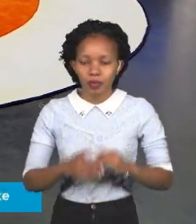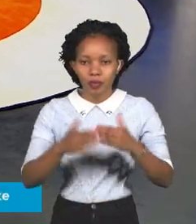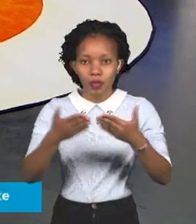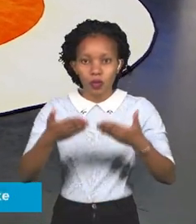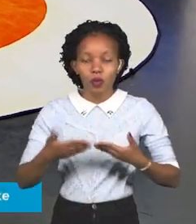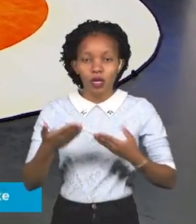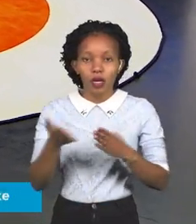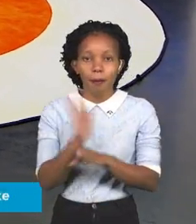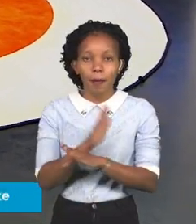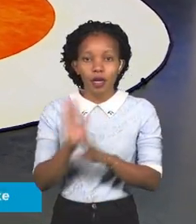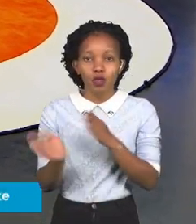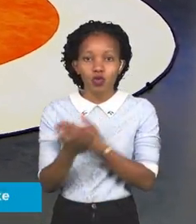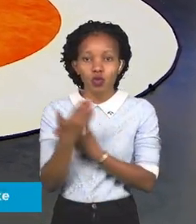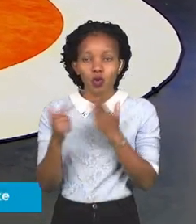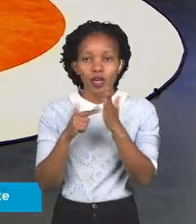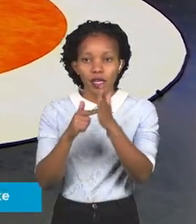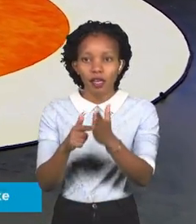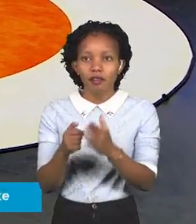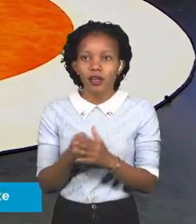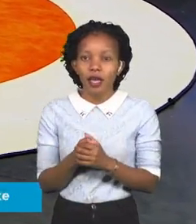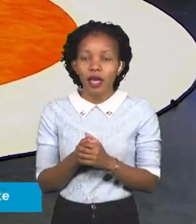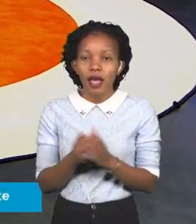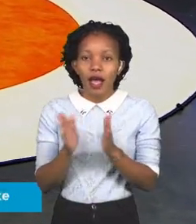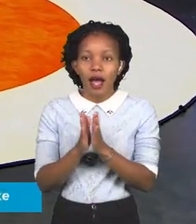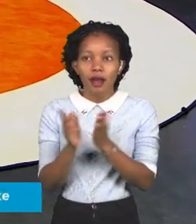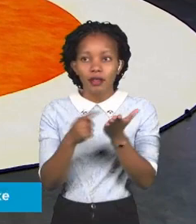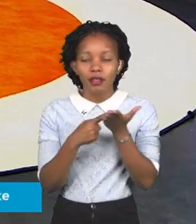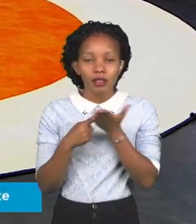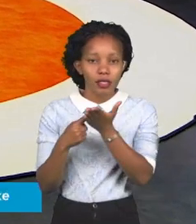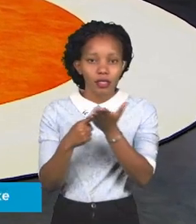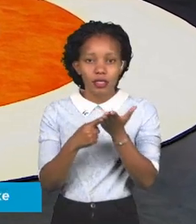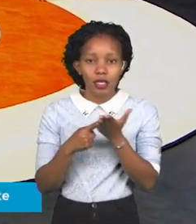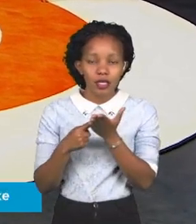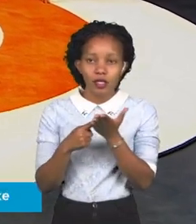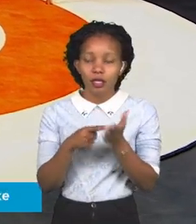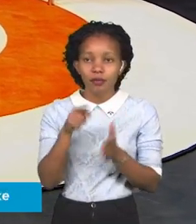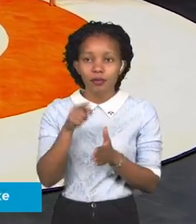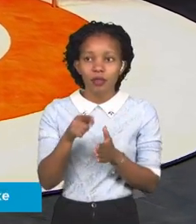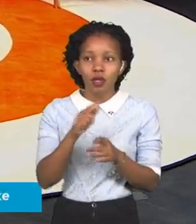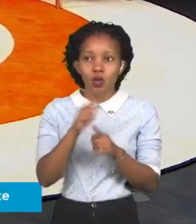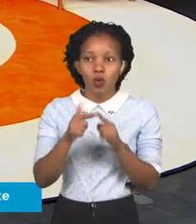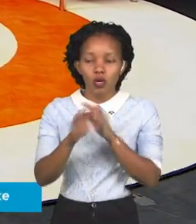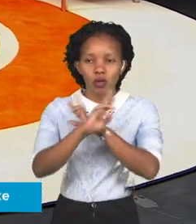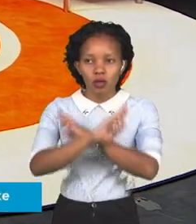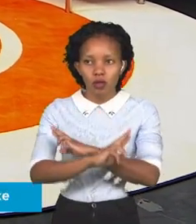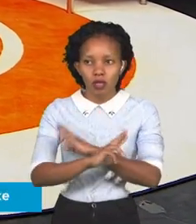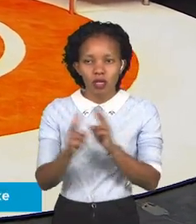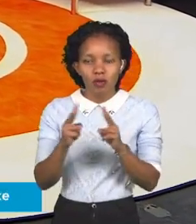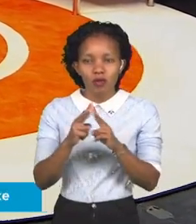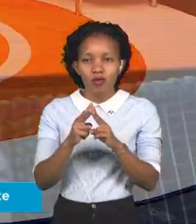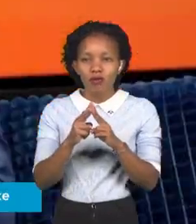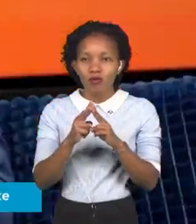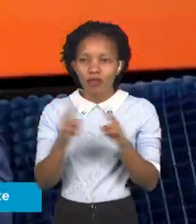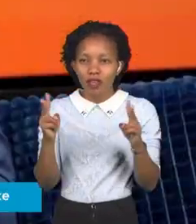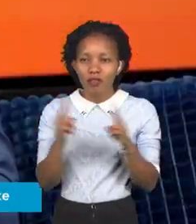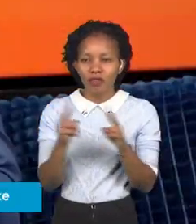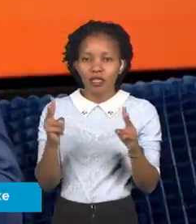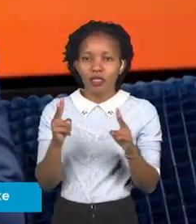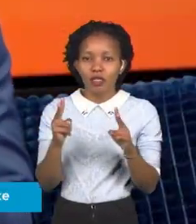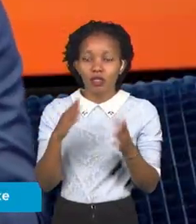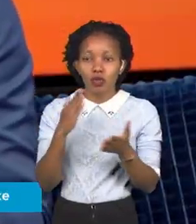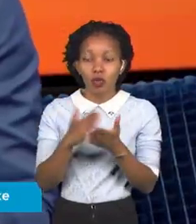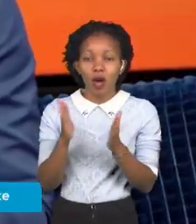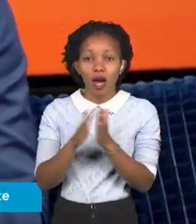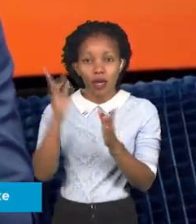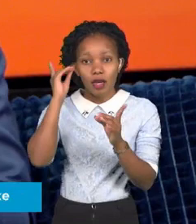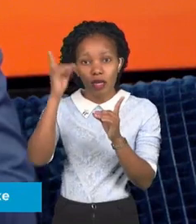Right, welcome back to Morning Live, and the discussion right even when we took a break, it was very candid, and the